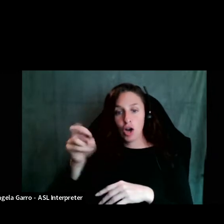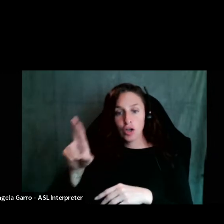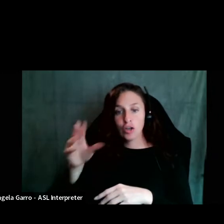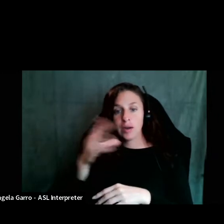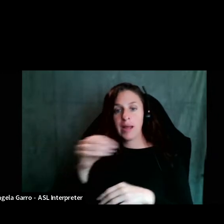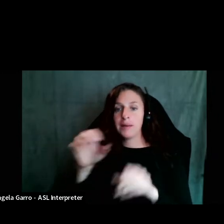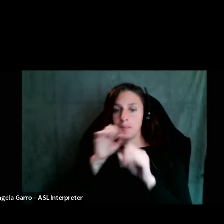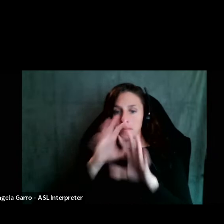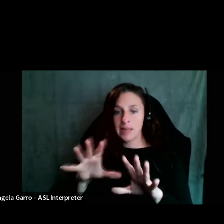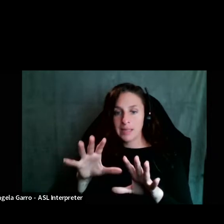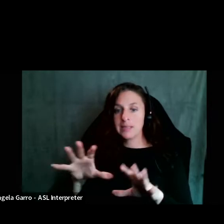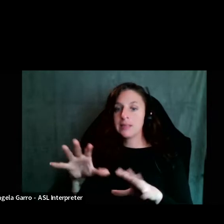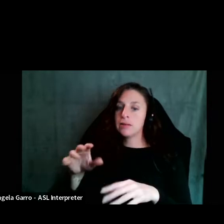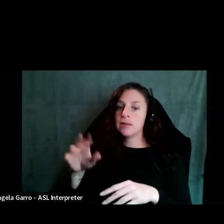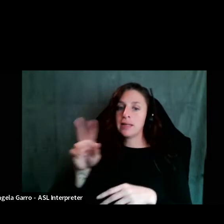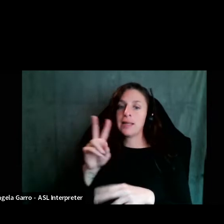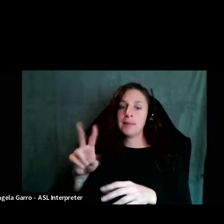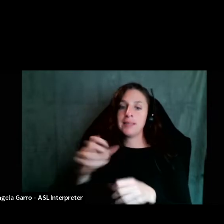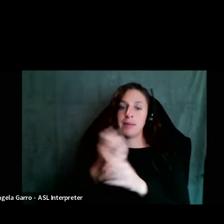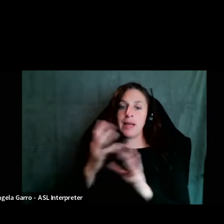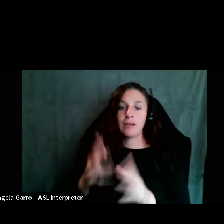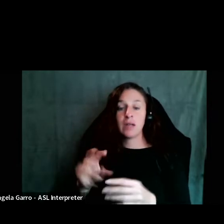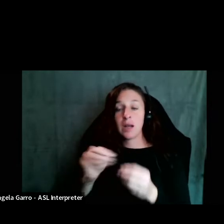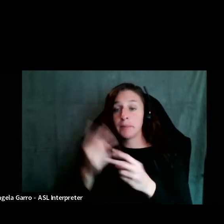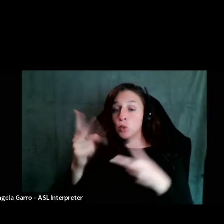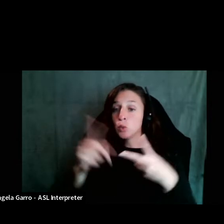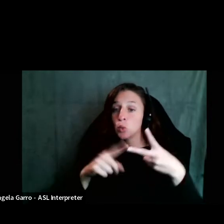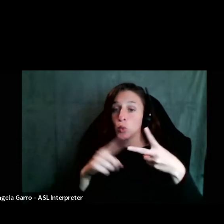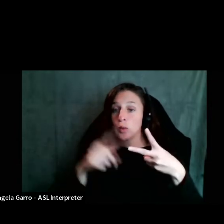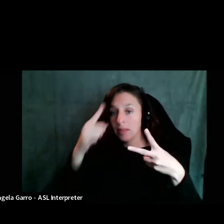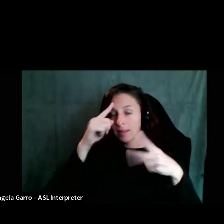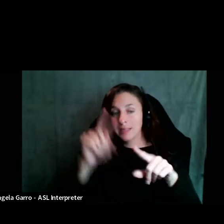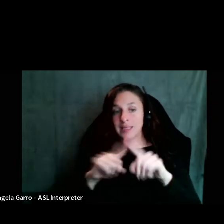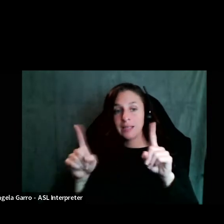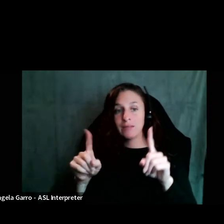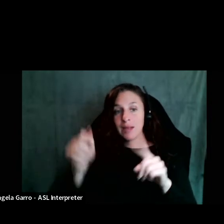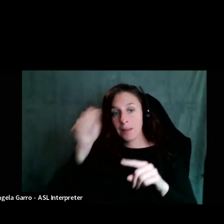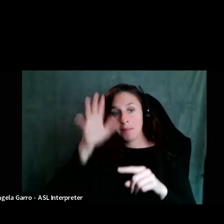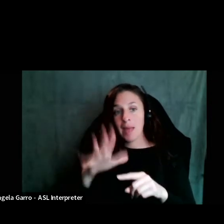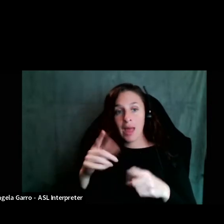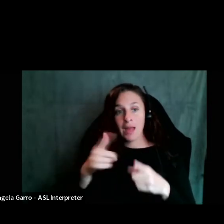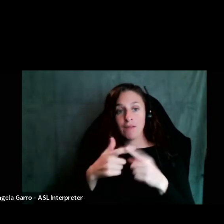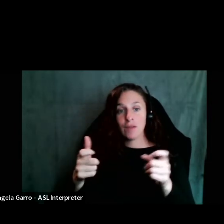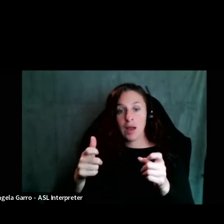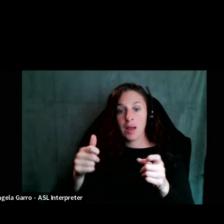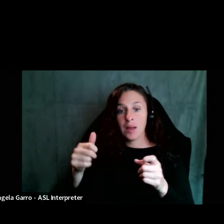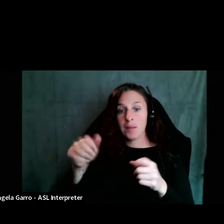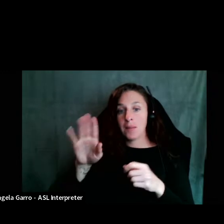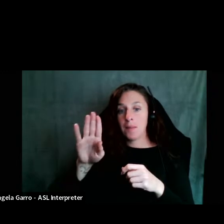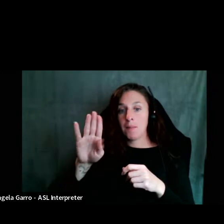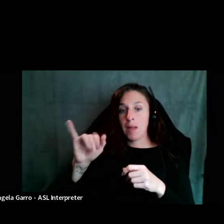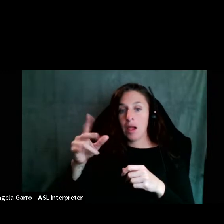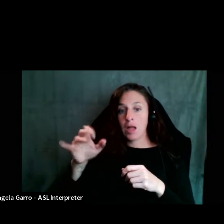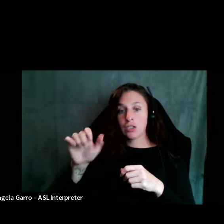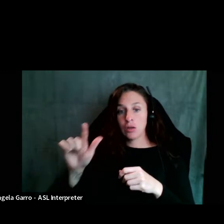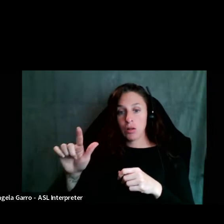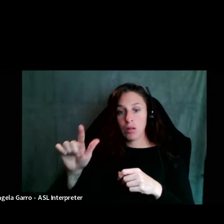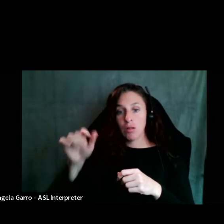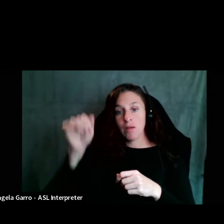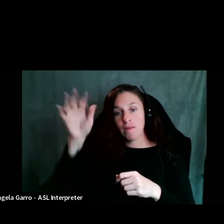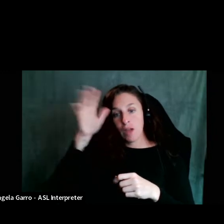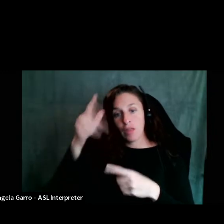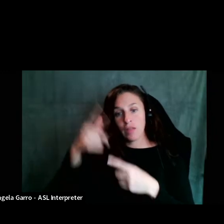peacemakers. Number two, think different. A man from a biological father from Syria, Abdel Fattah